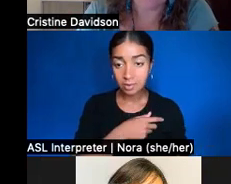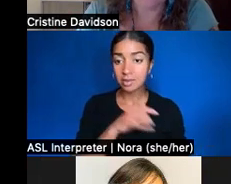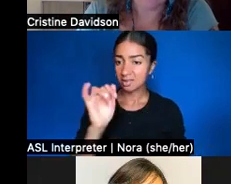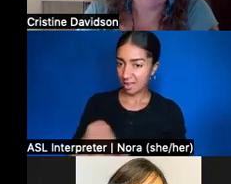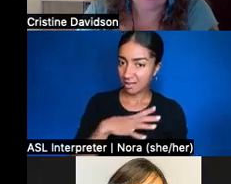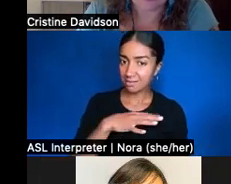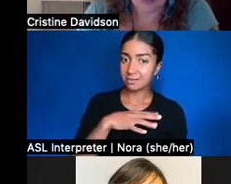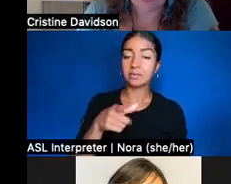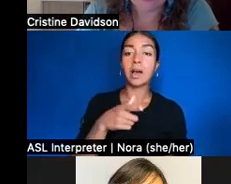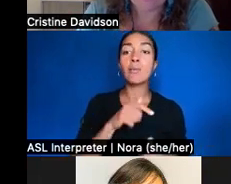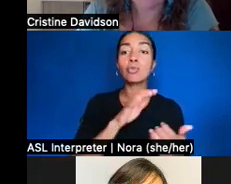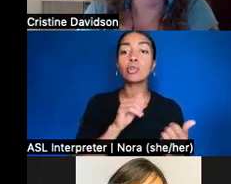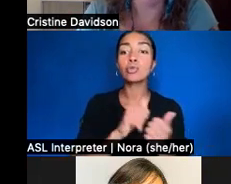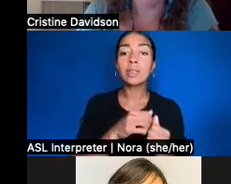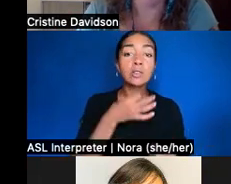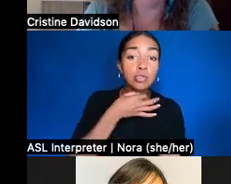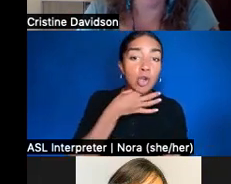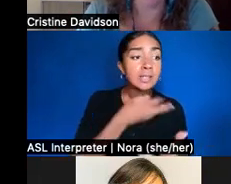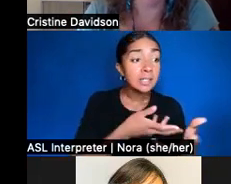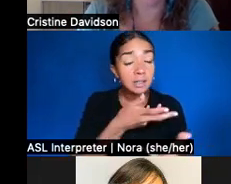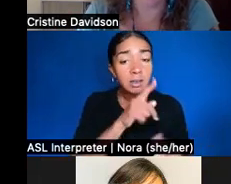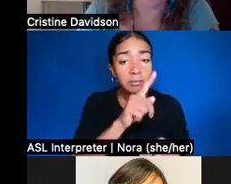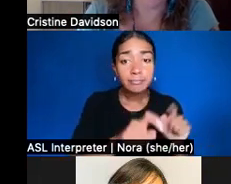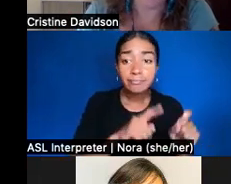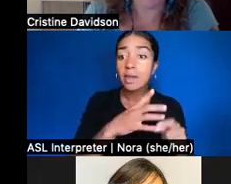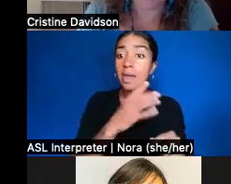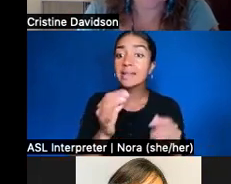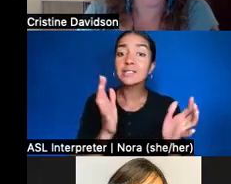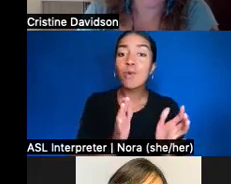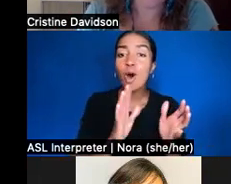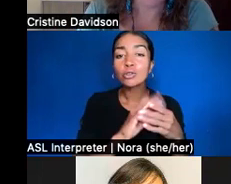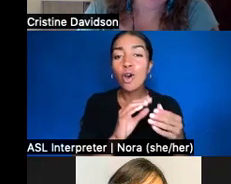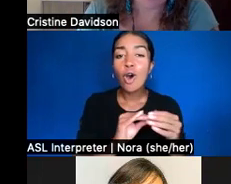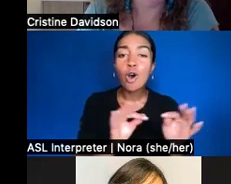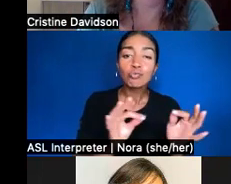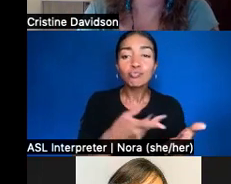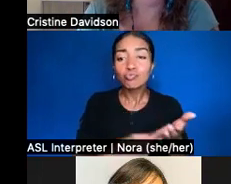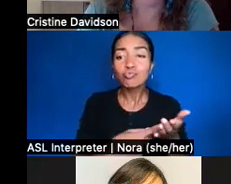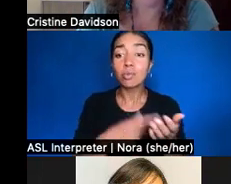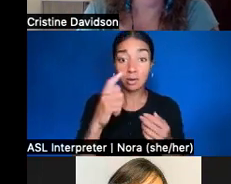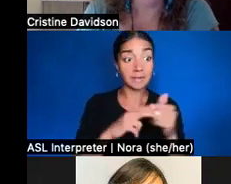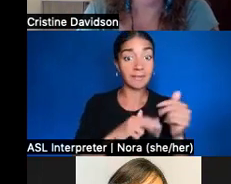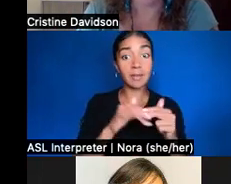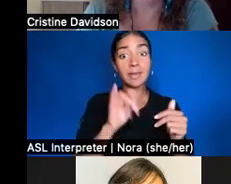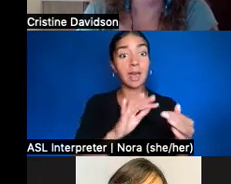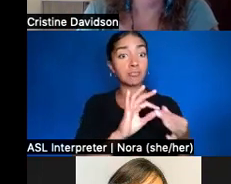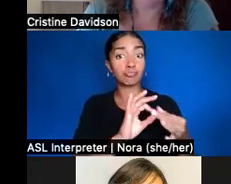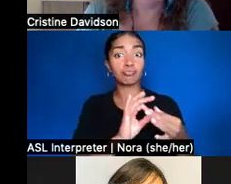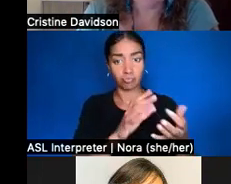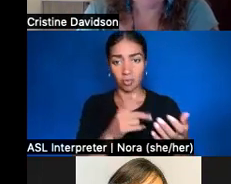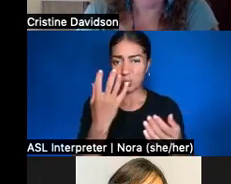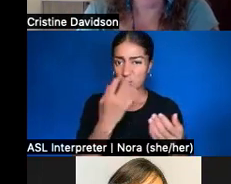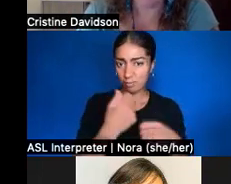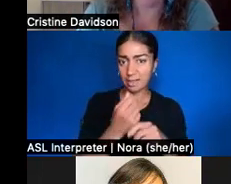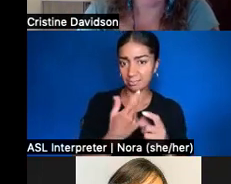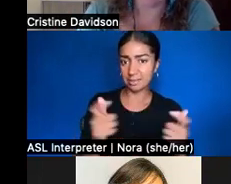before getting into heavier topics. Developing rapport can make all the difference. Yeah. So if, if